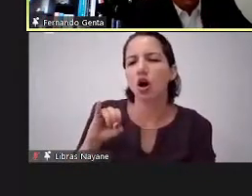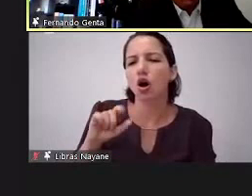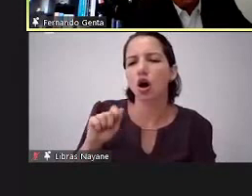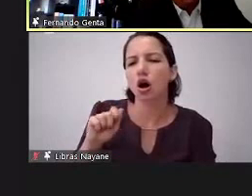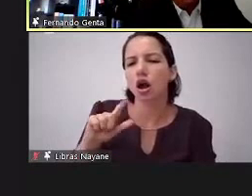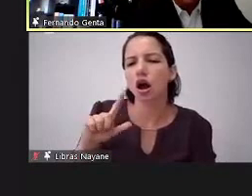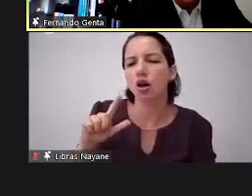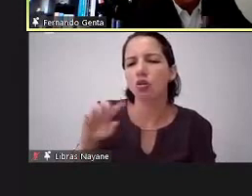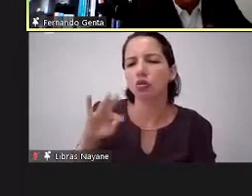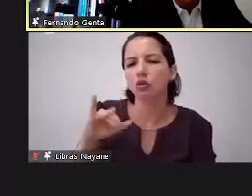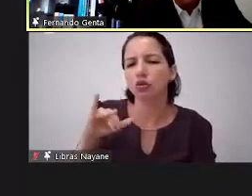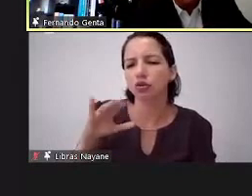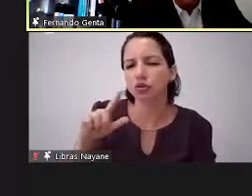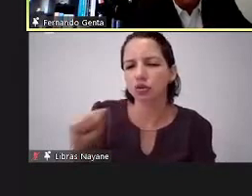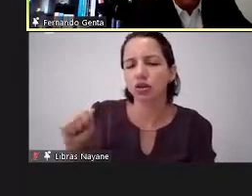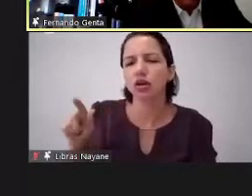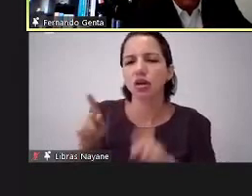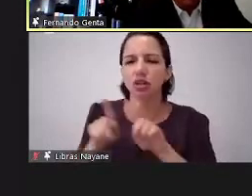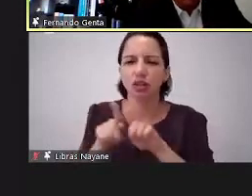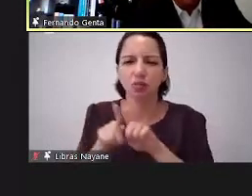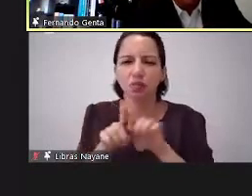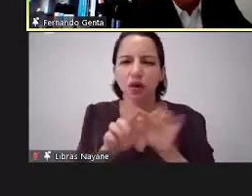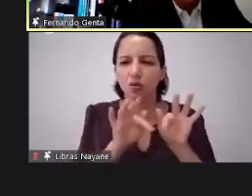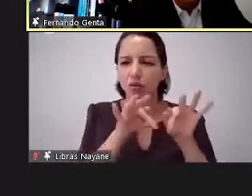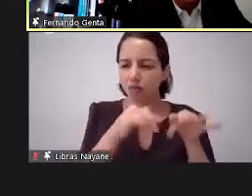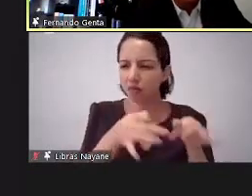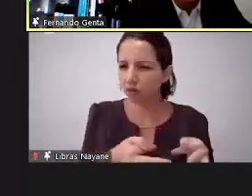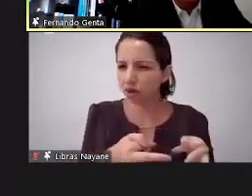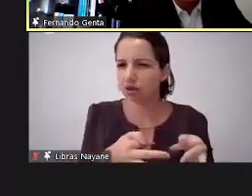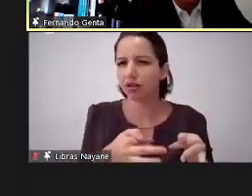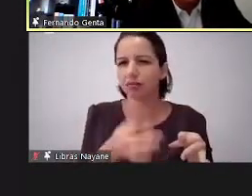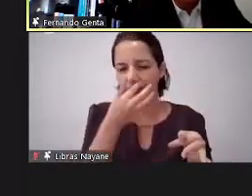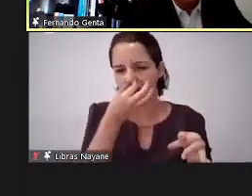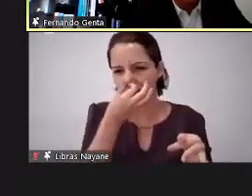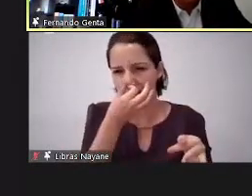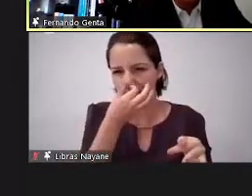royalties, the end of the